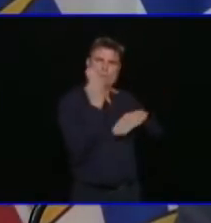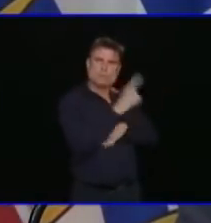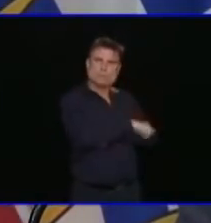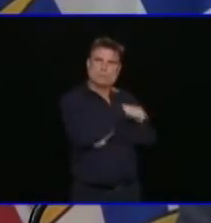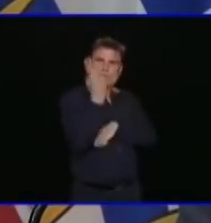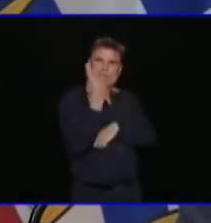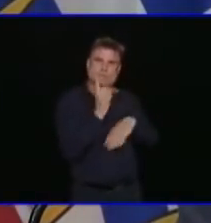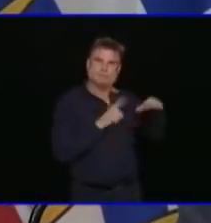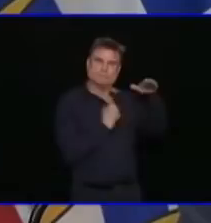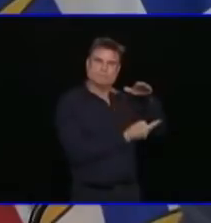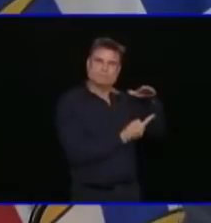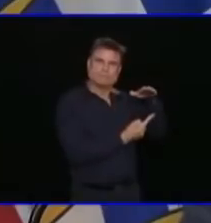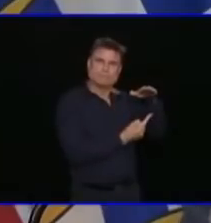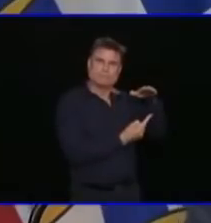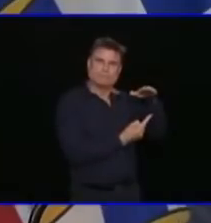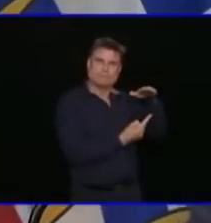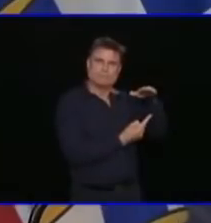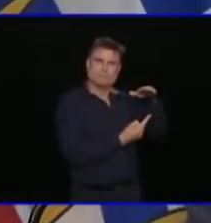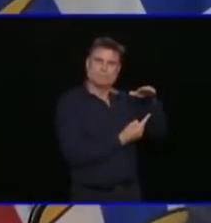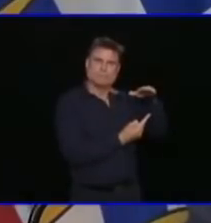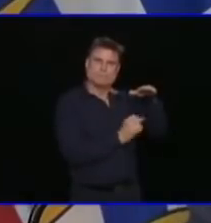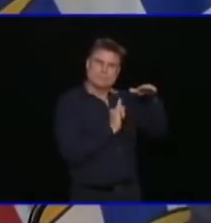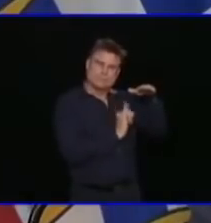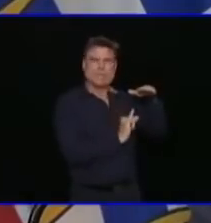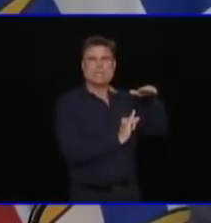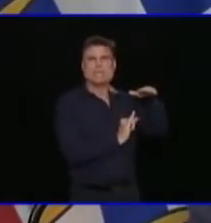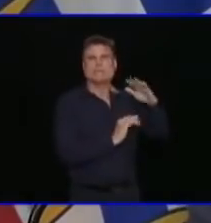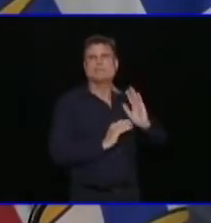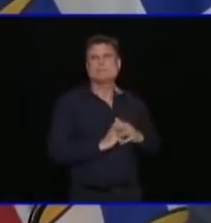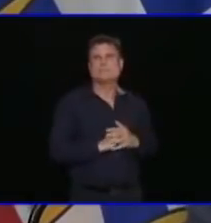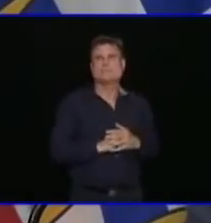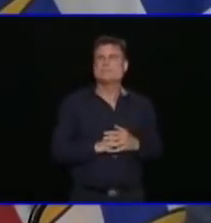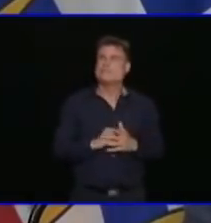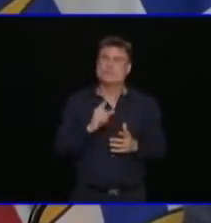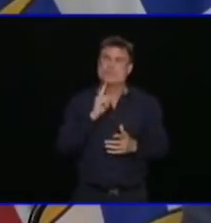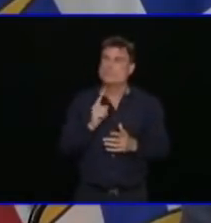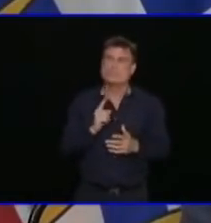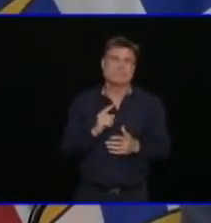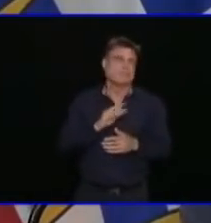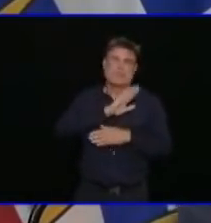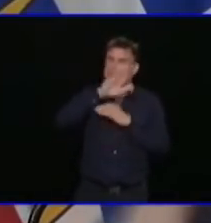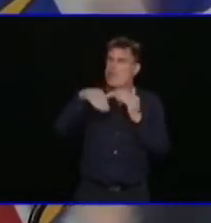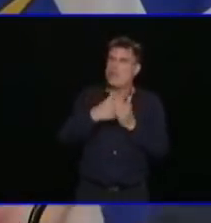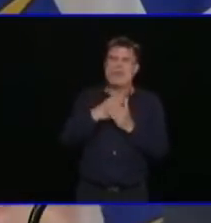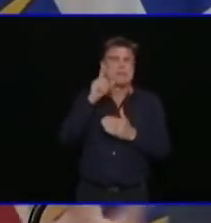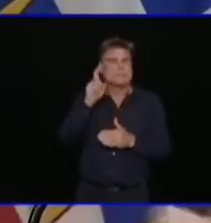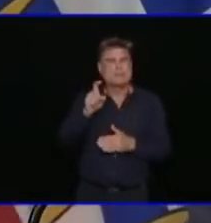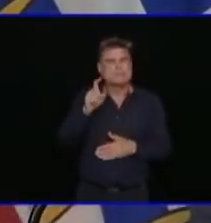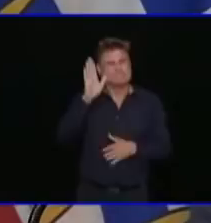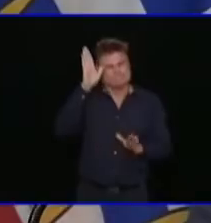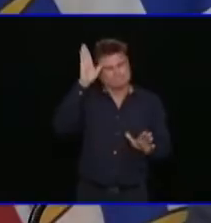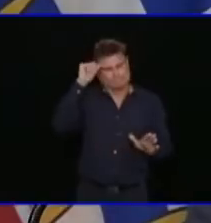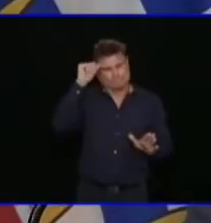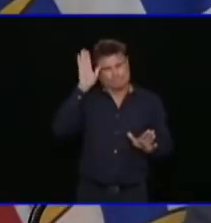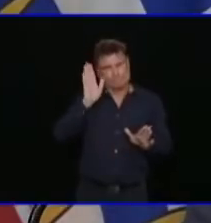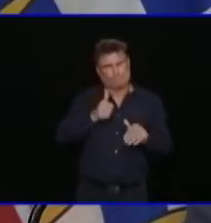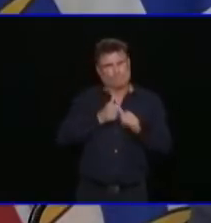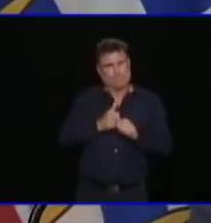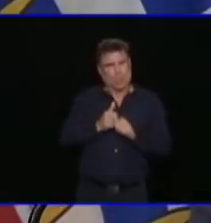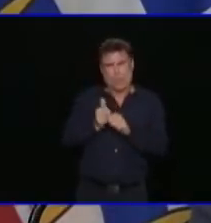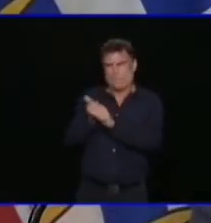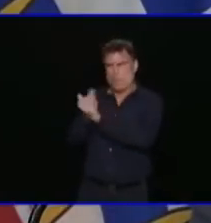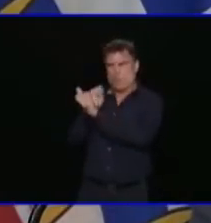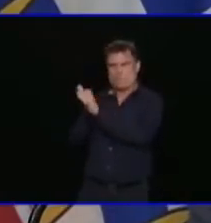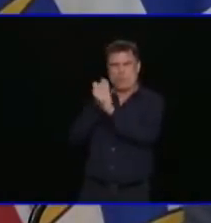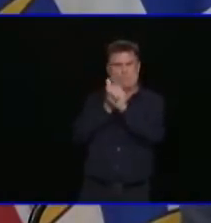will stop that next party from happening where somebody inadvertently brings it in and another group of people become ill.